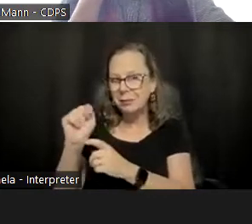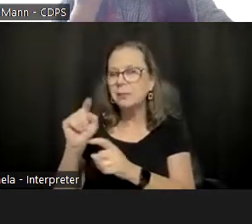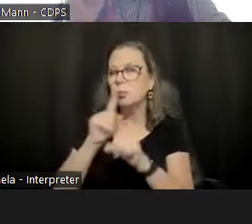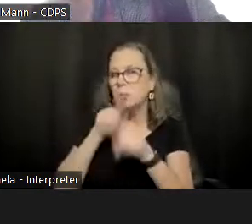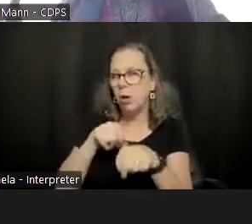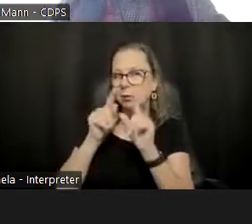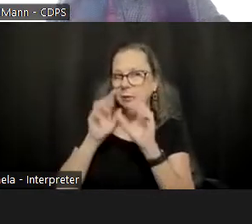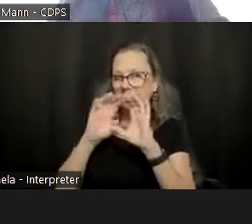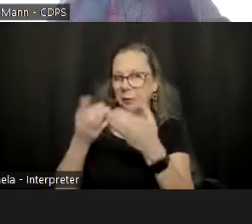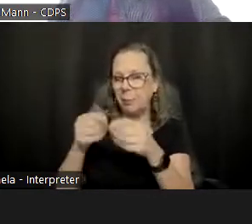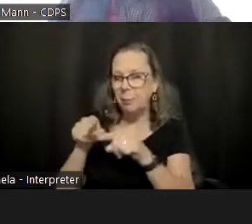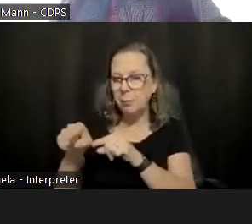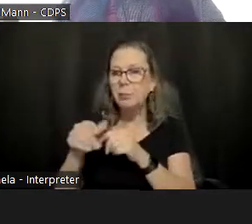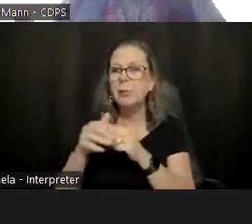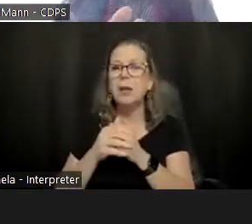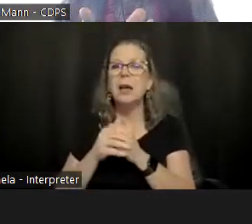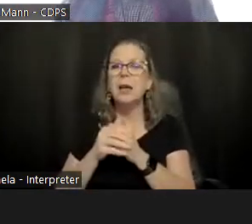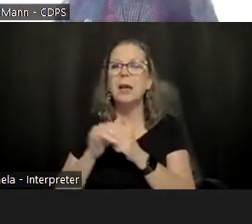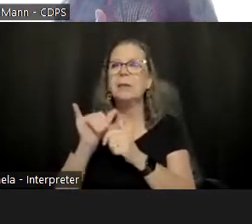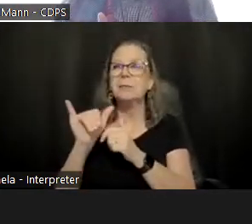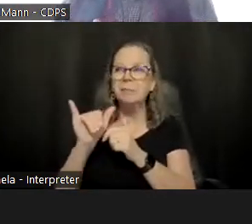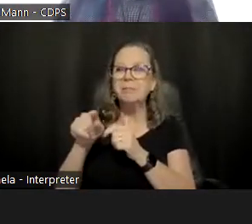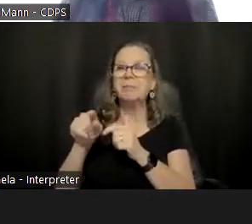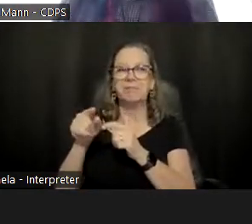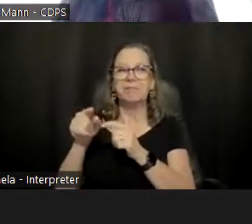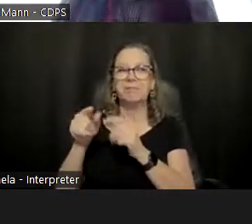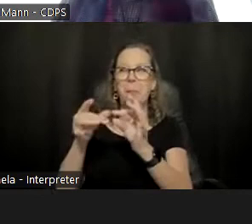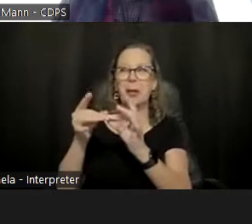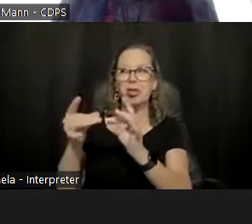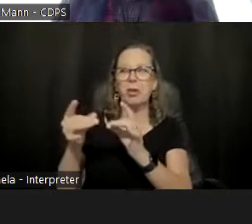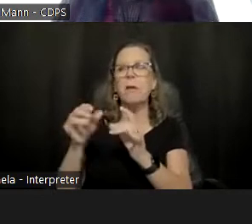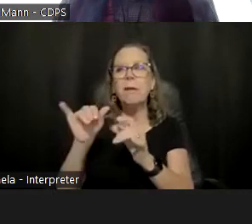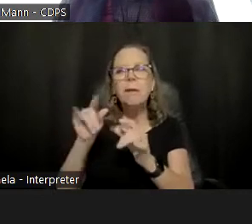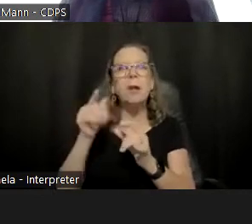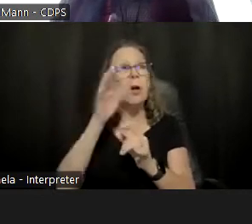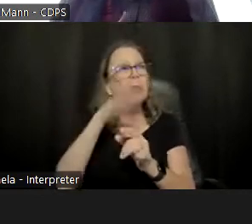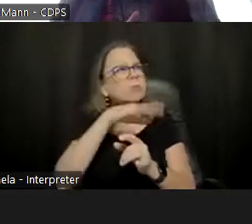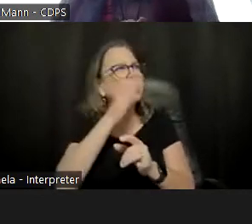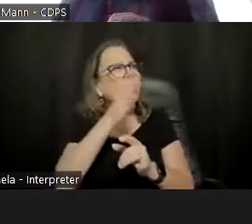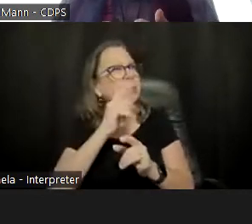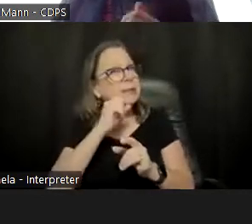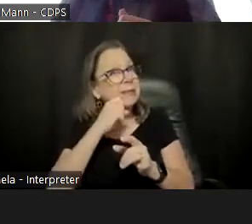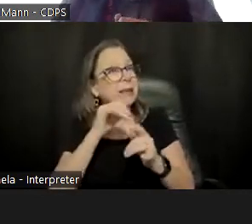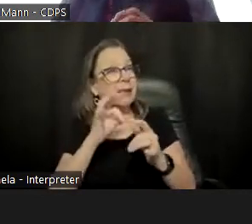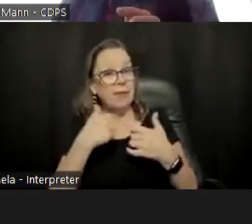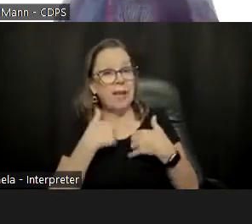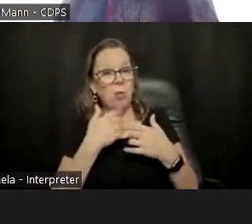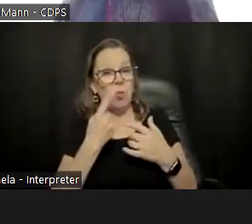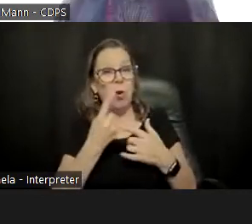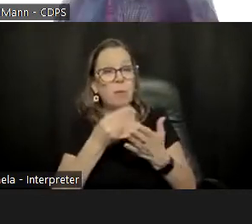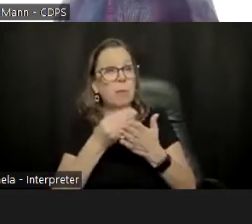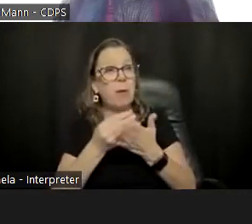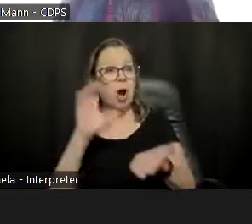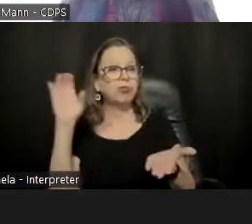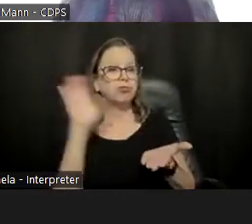And it was brought to our attention that, hey, wouldn't it be neat if there was a bucket of money that any